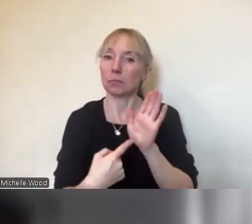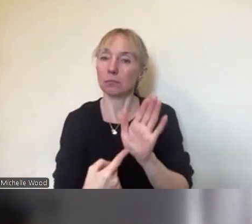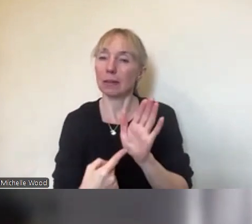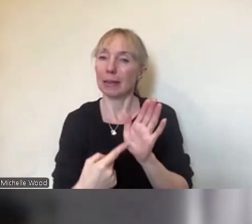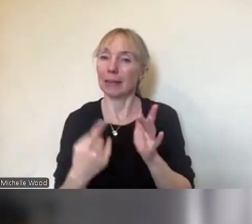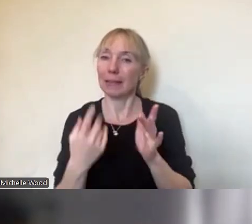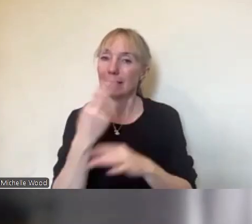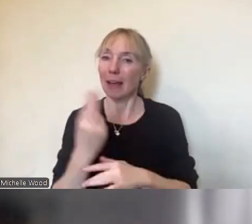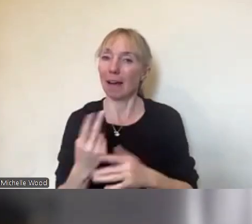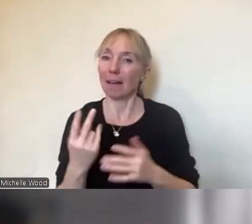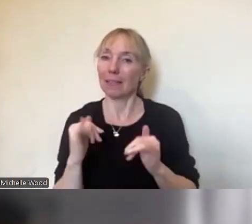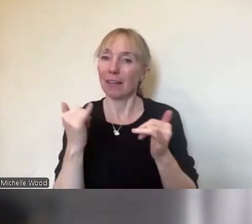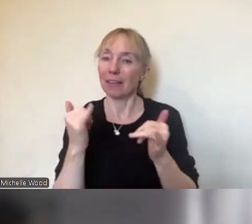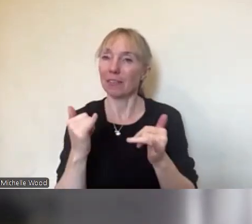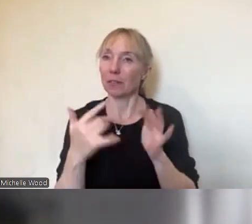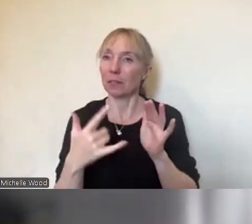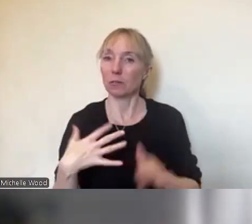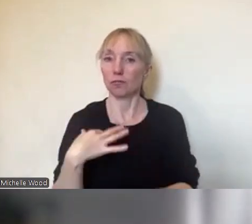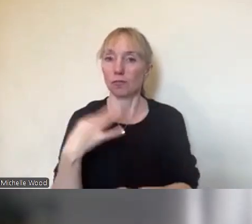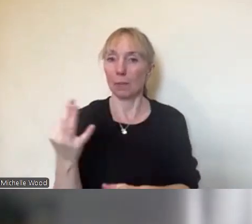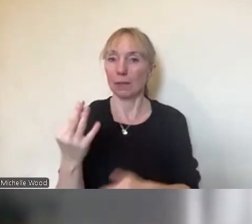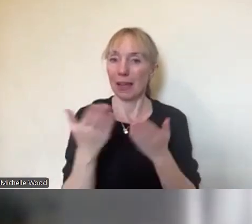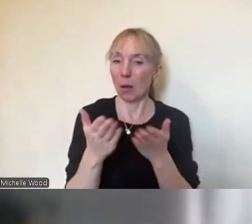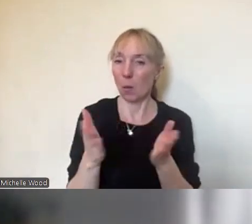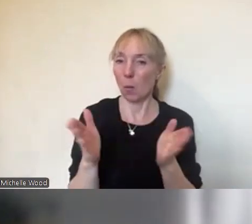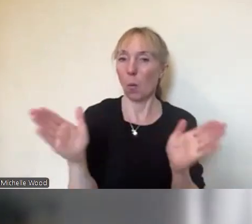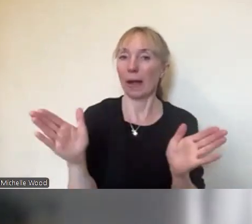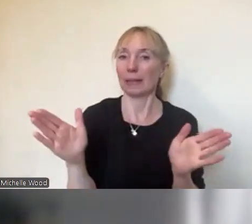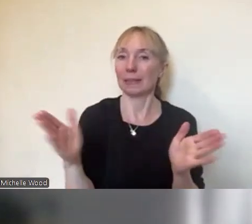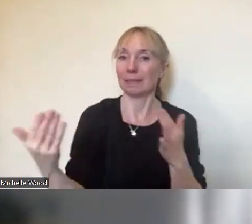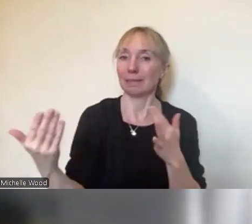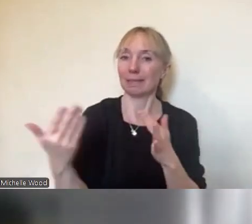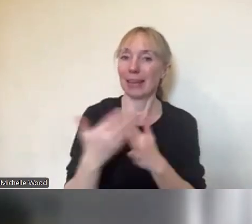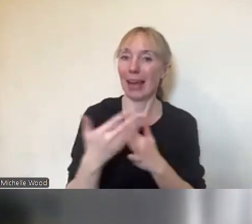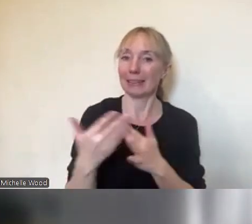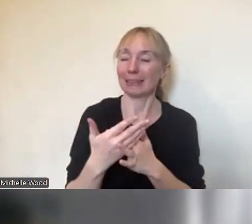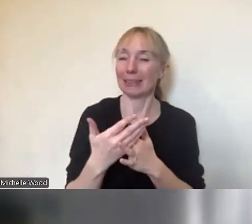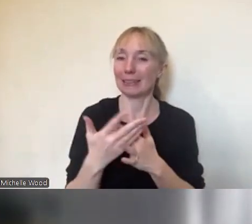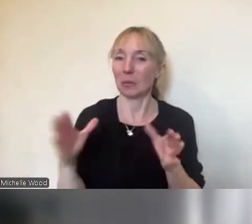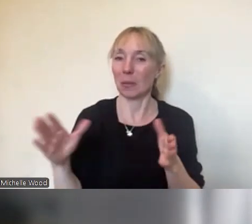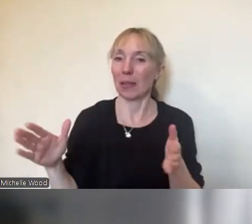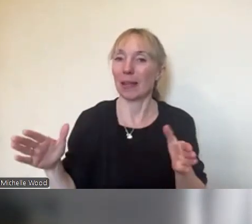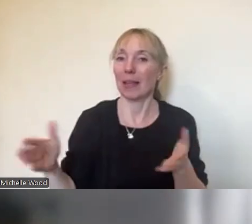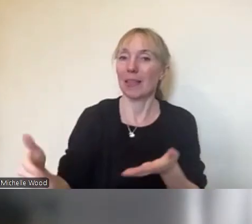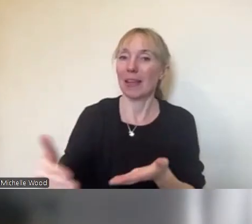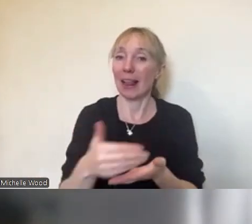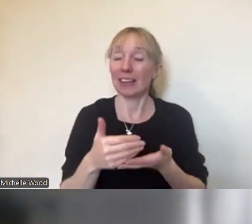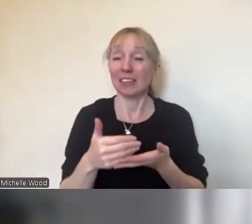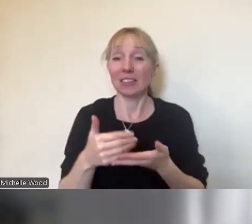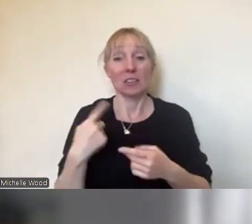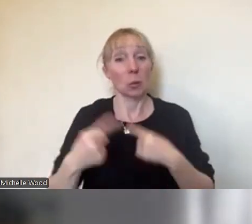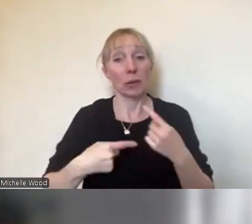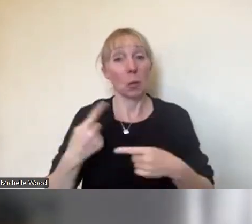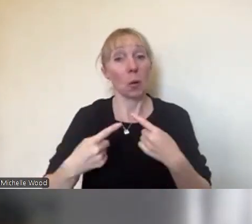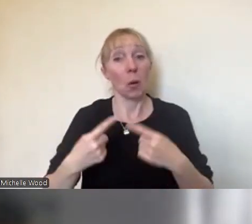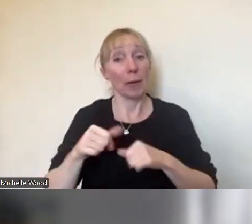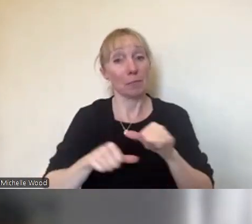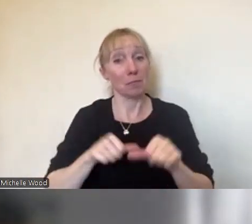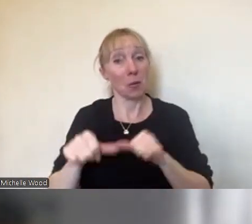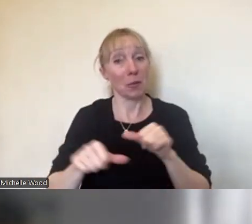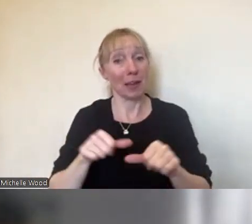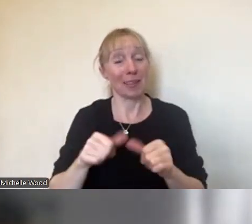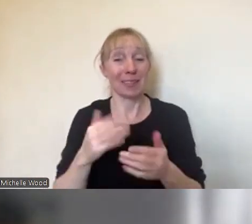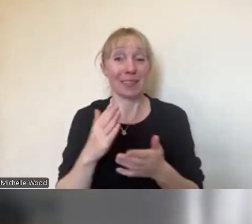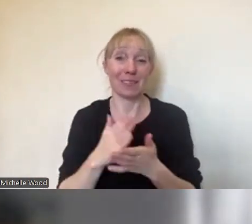widen access to the collection. So it's an ongoing process, but we're working on it, and it's very much a